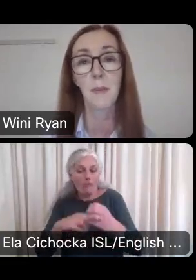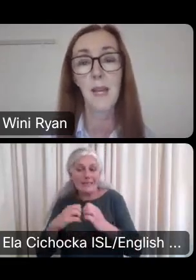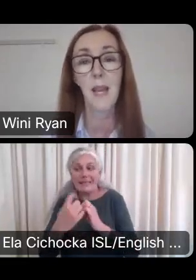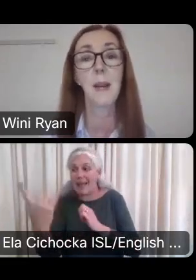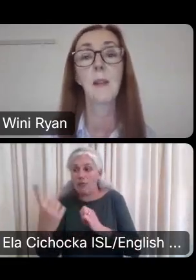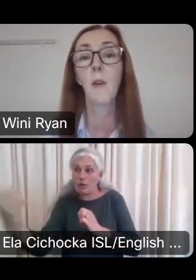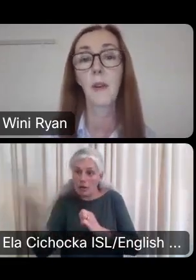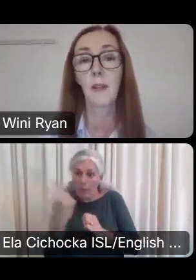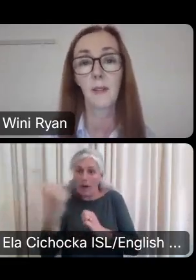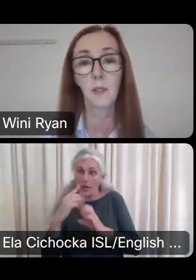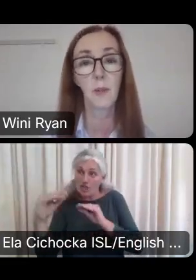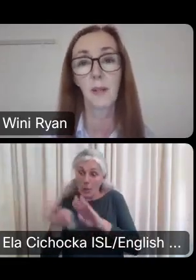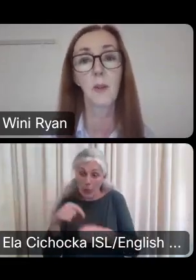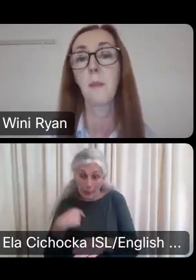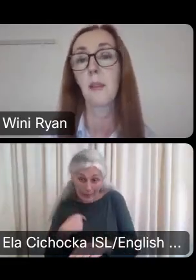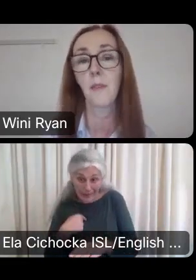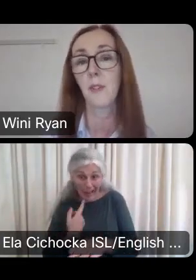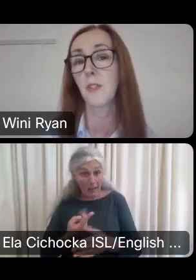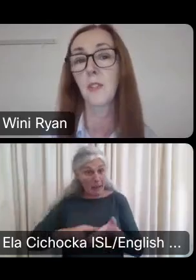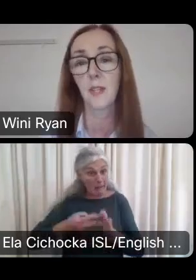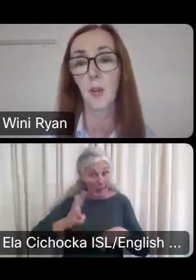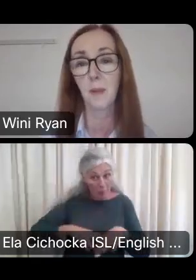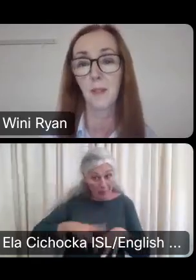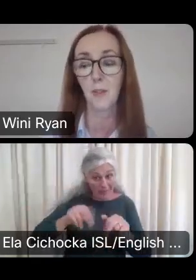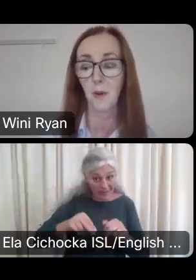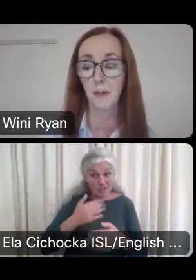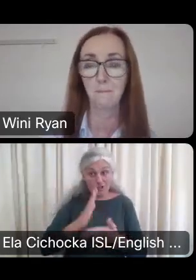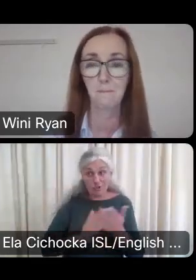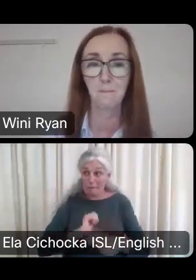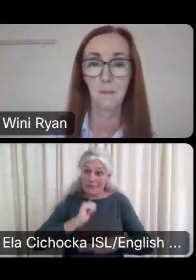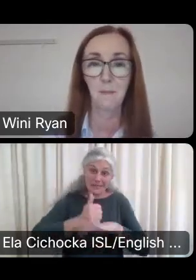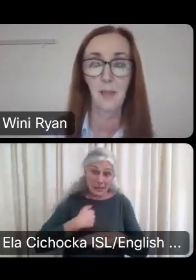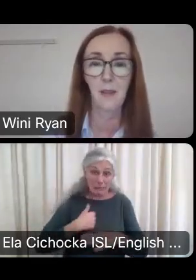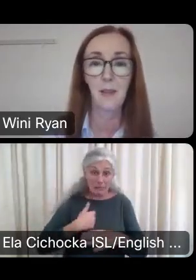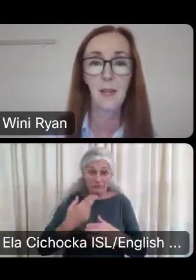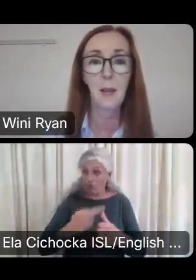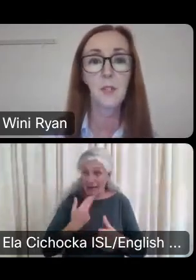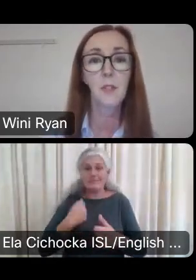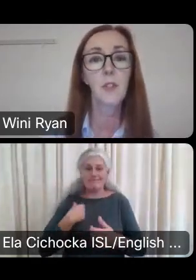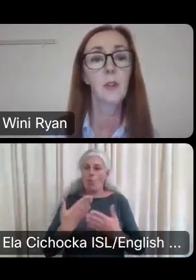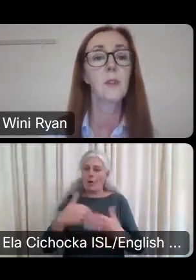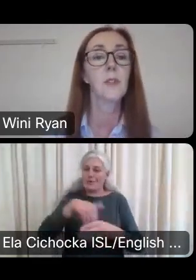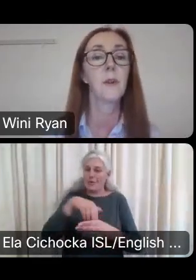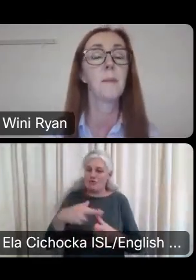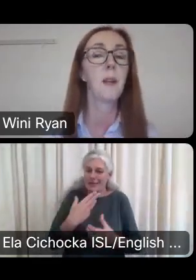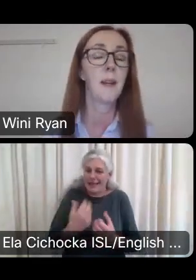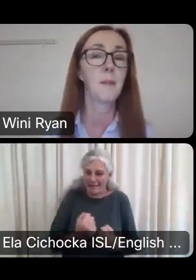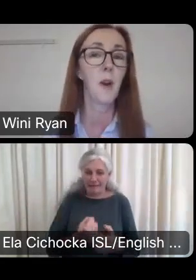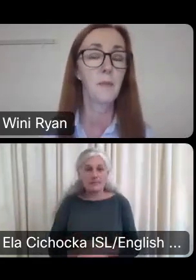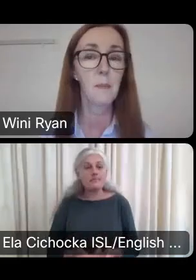problem? Am I the organized one? I'm going to be in first to set up, and so on. I'm just going to show you